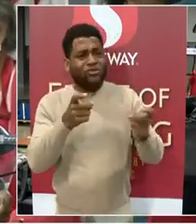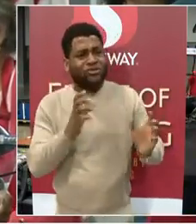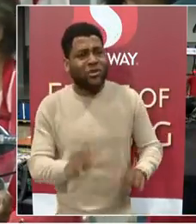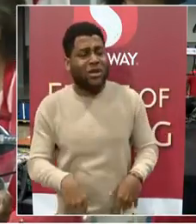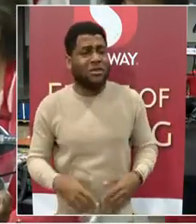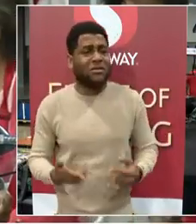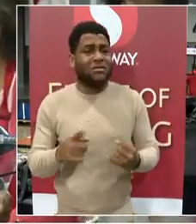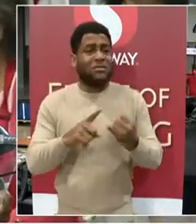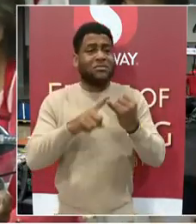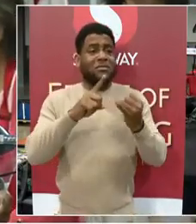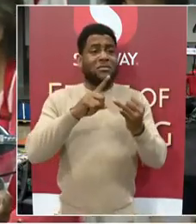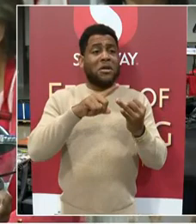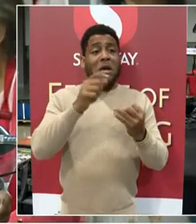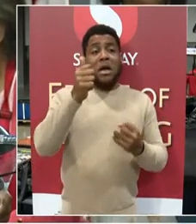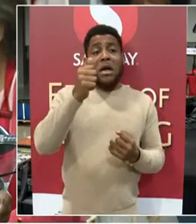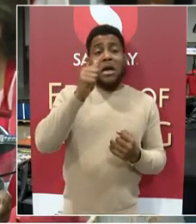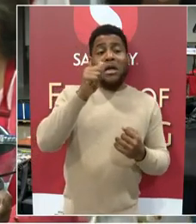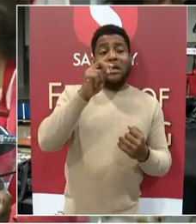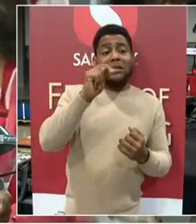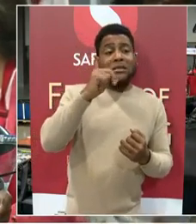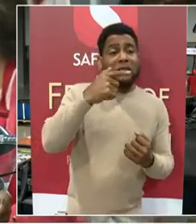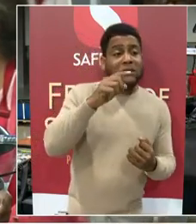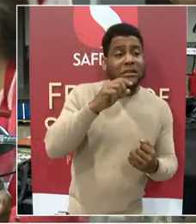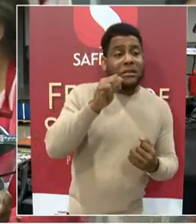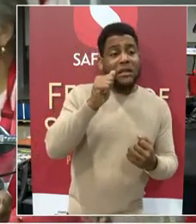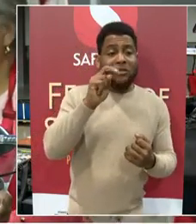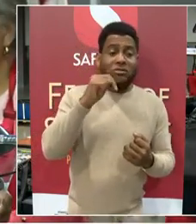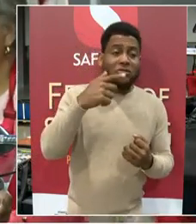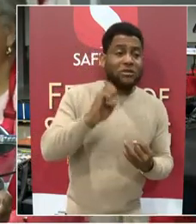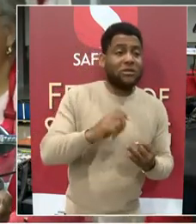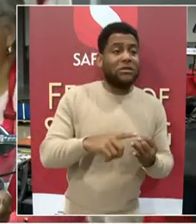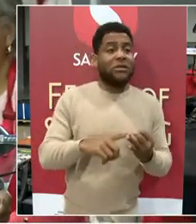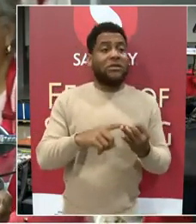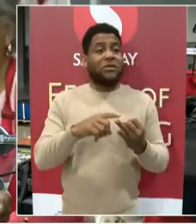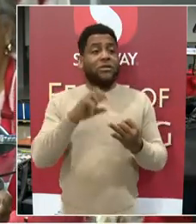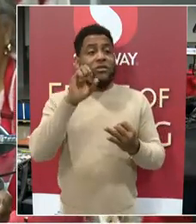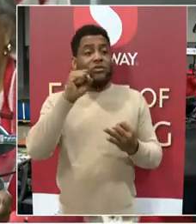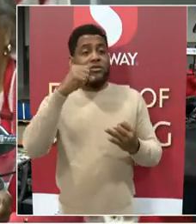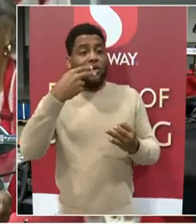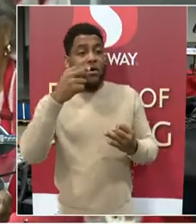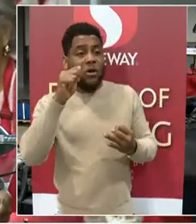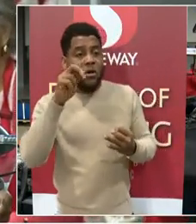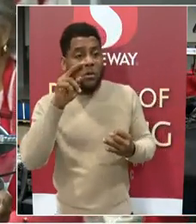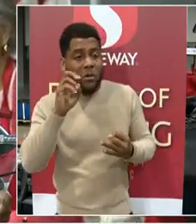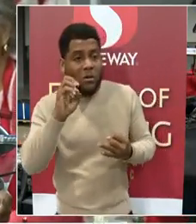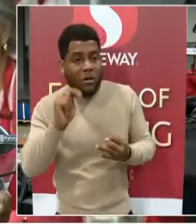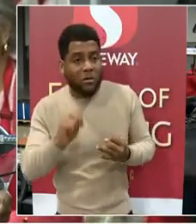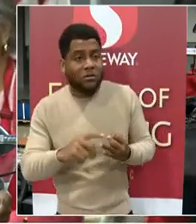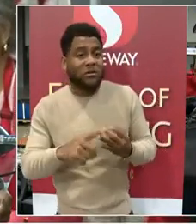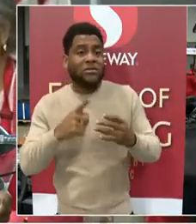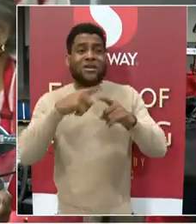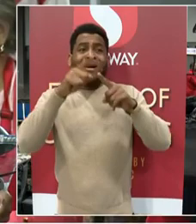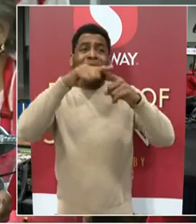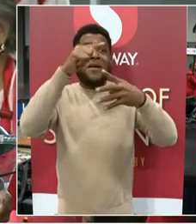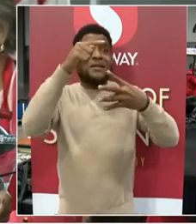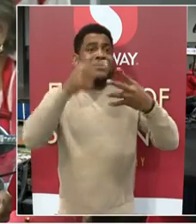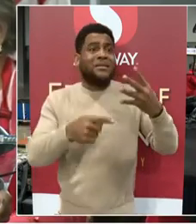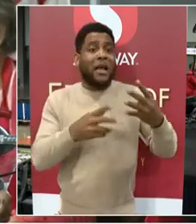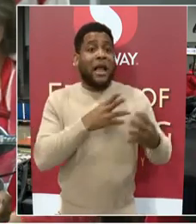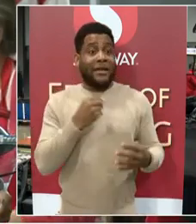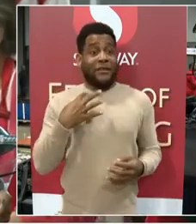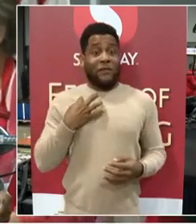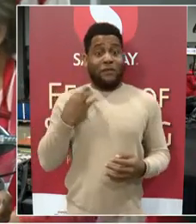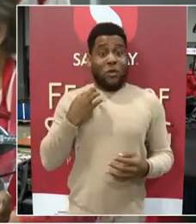DC, Sharon Hines from the Department of Aging, as well as all the volunteers who are taking time out of the day to make sure that they can spend